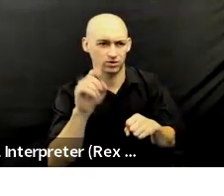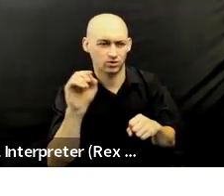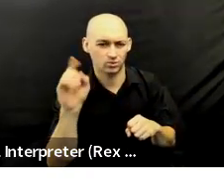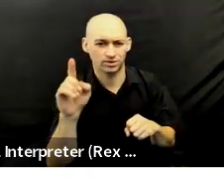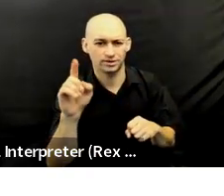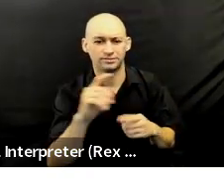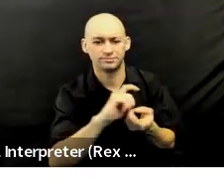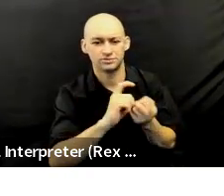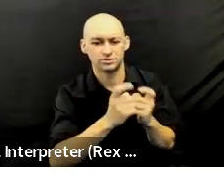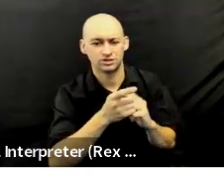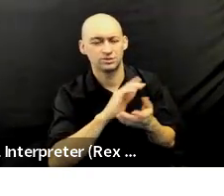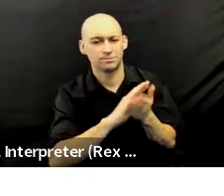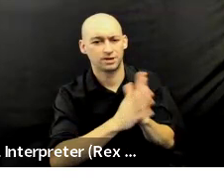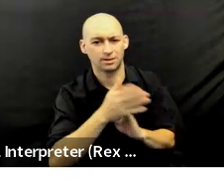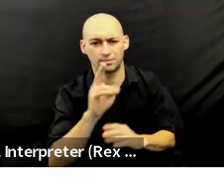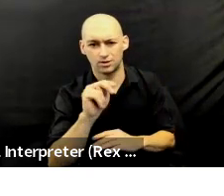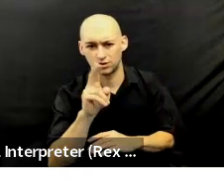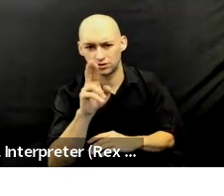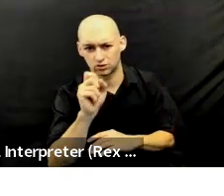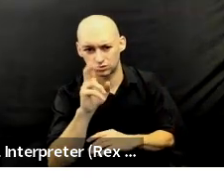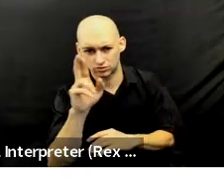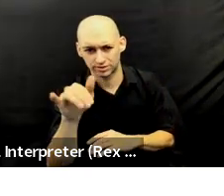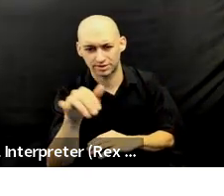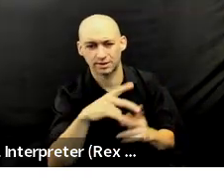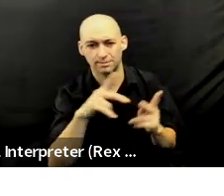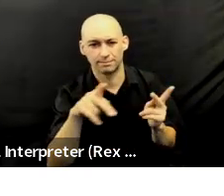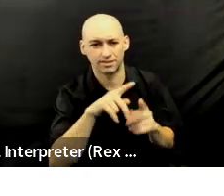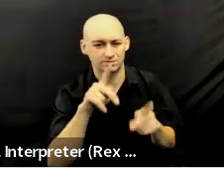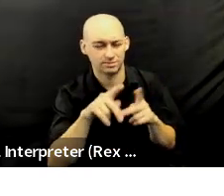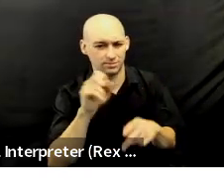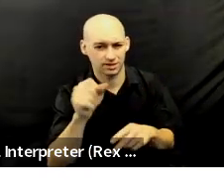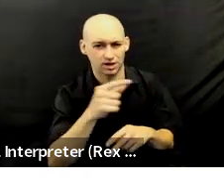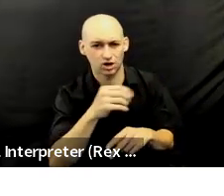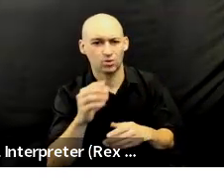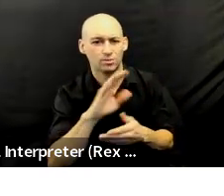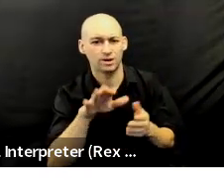turned into a nursery and a place that people can go and be a part of